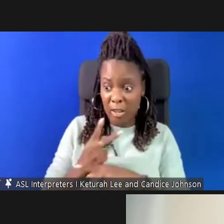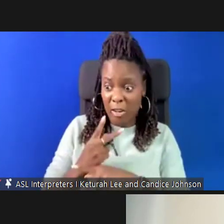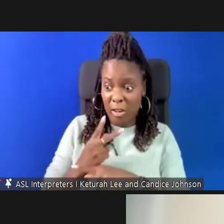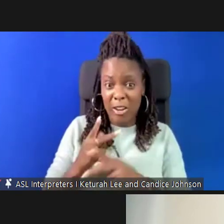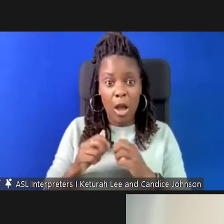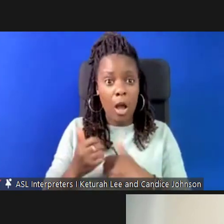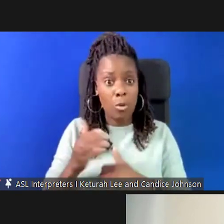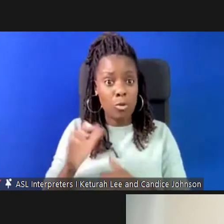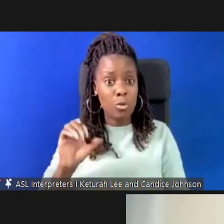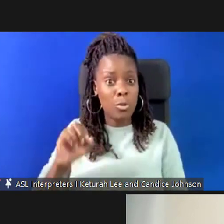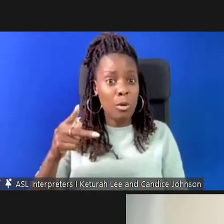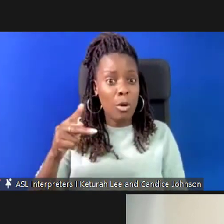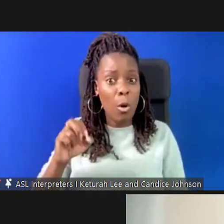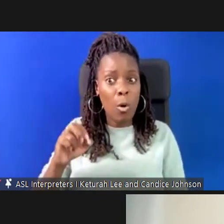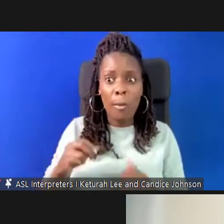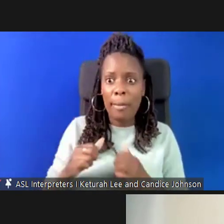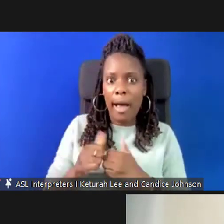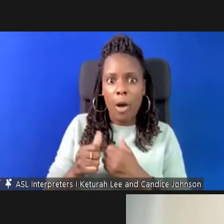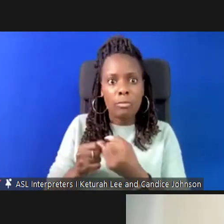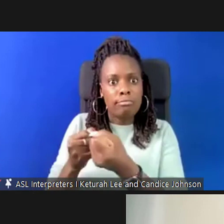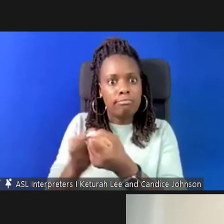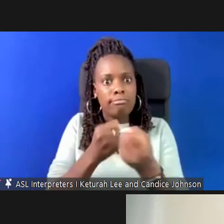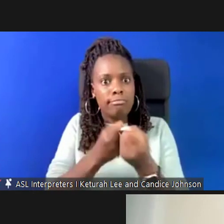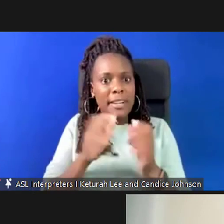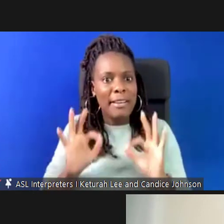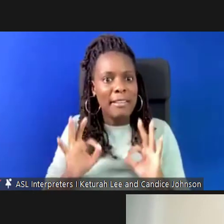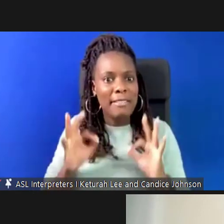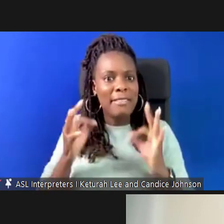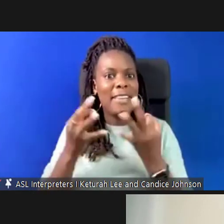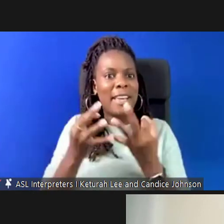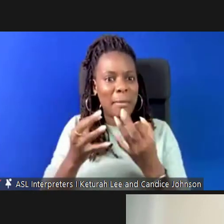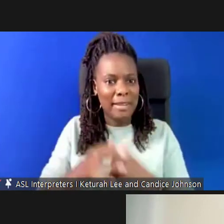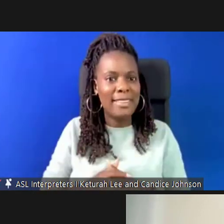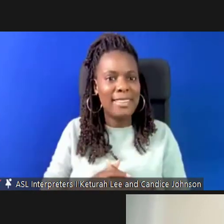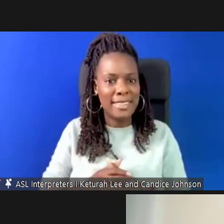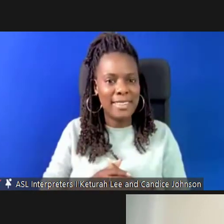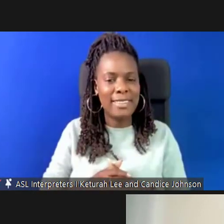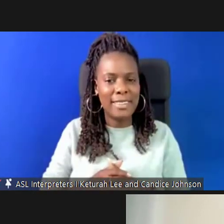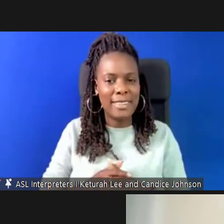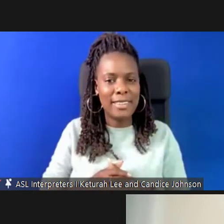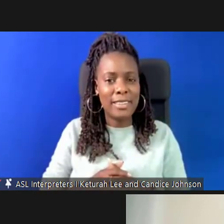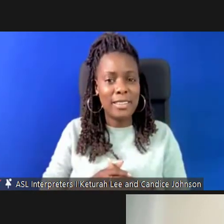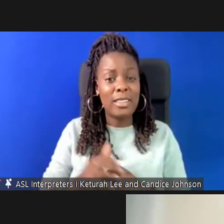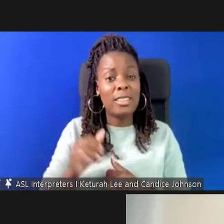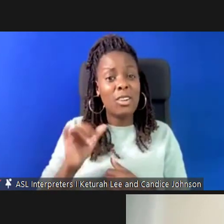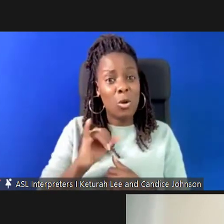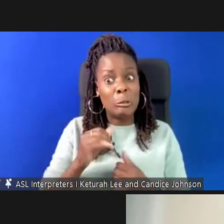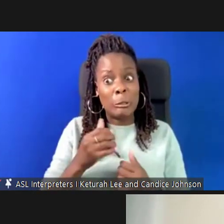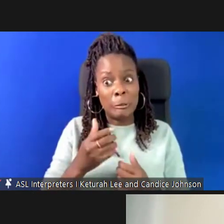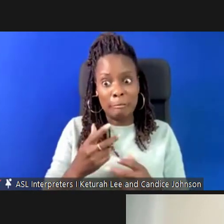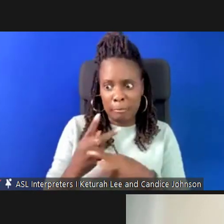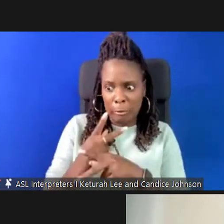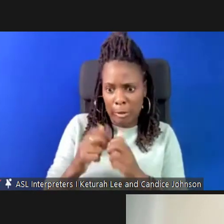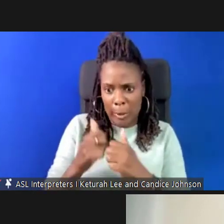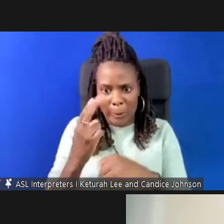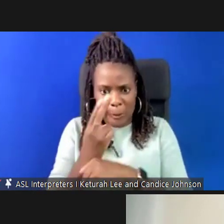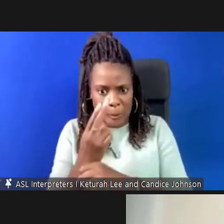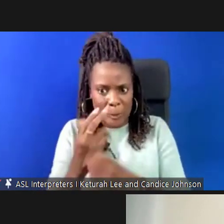to actually support other family members, and to also take on new technologies